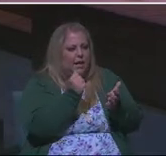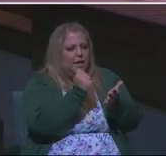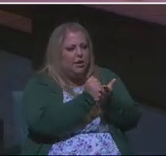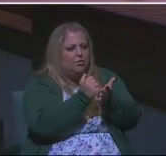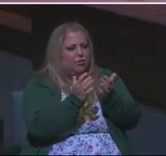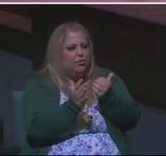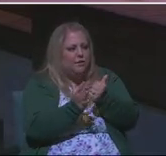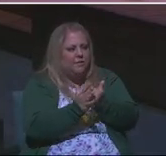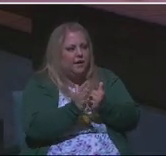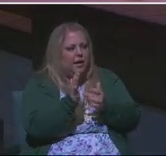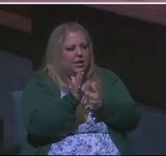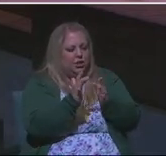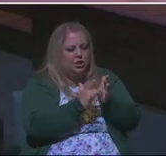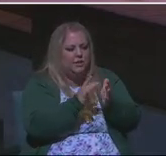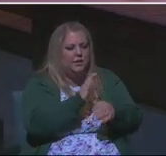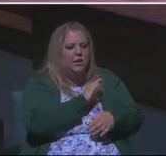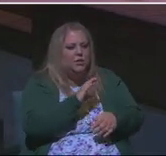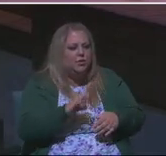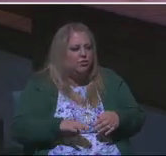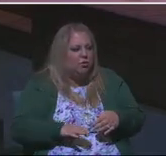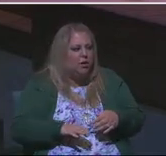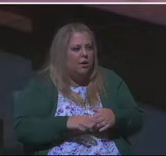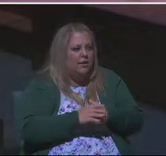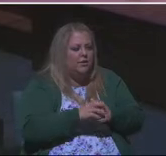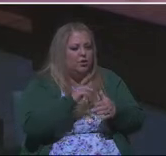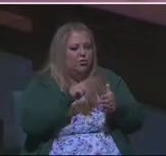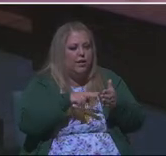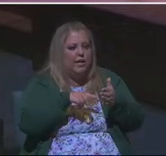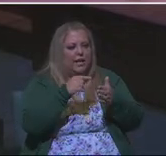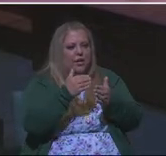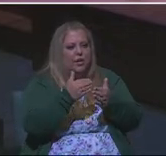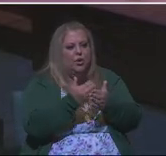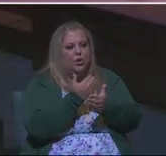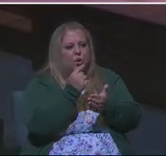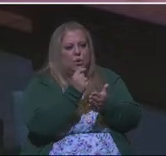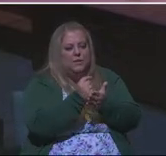crucified Jesus Christ. And reading the New Testament, we find it to be